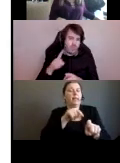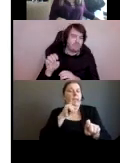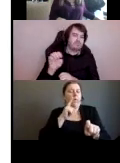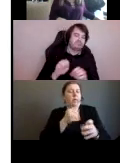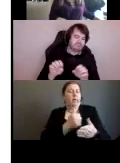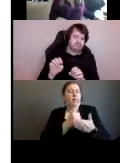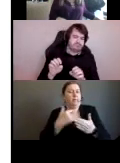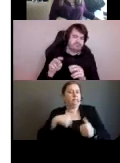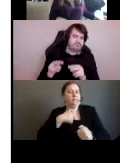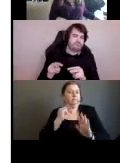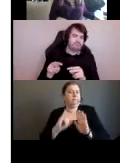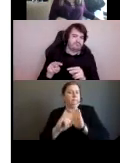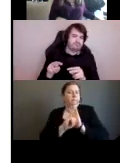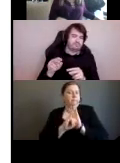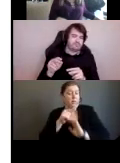further, I guess,